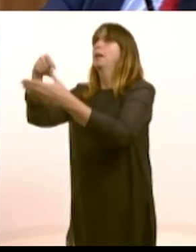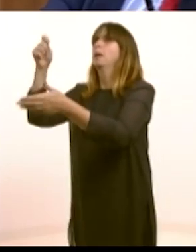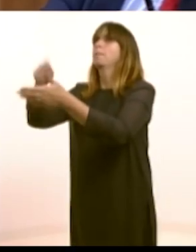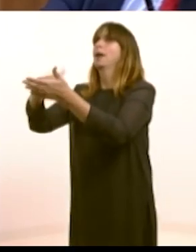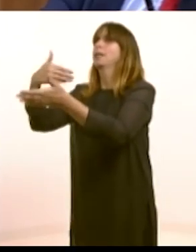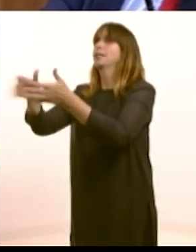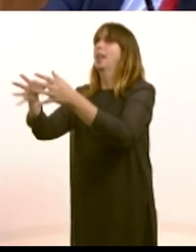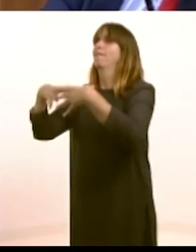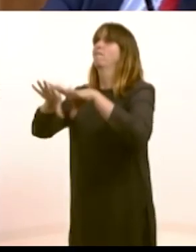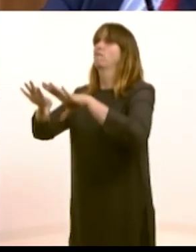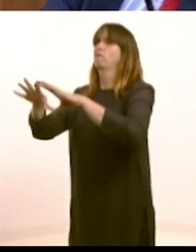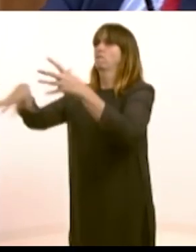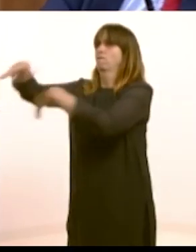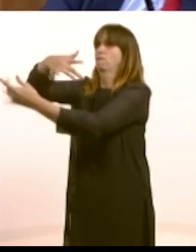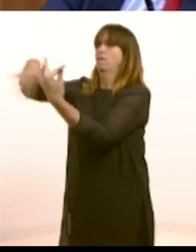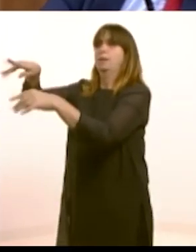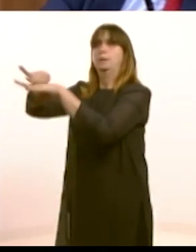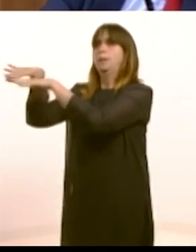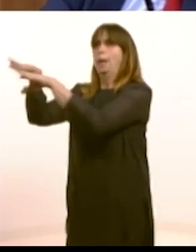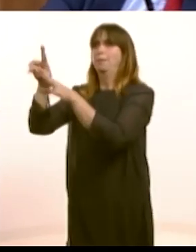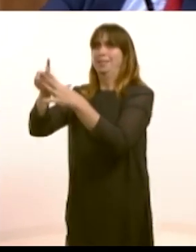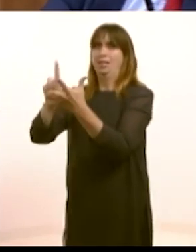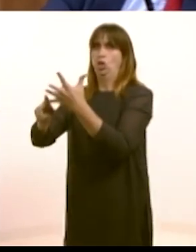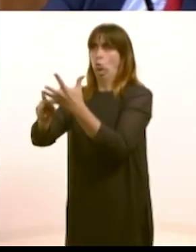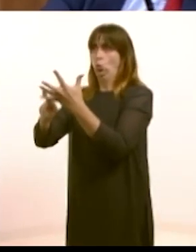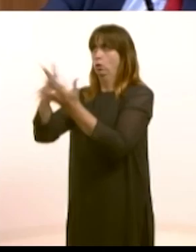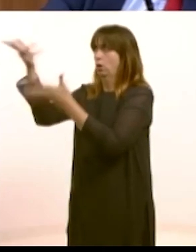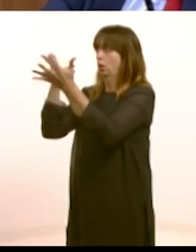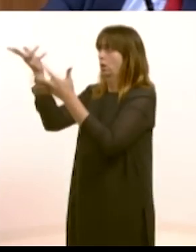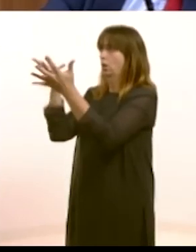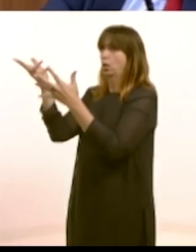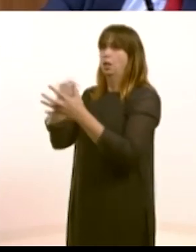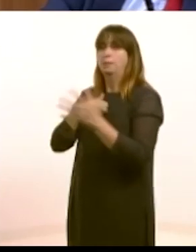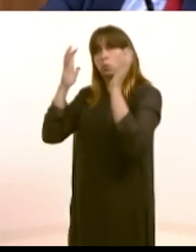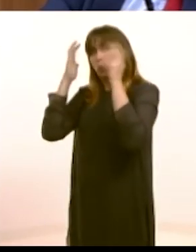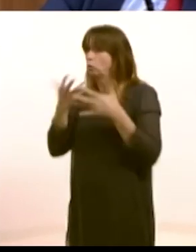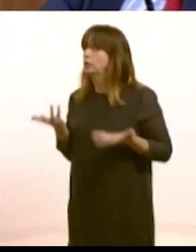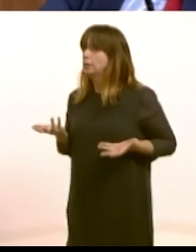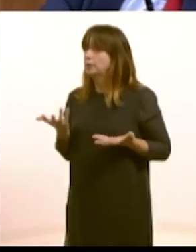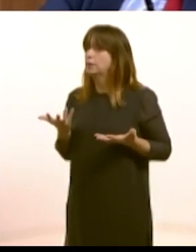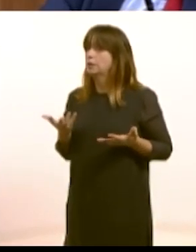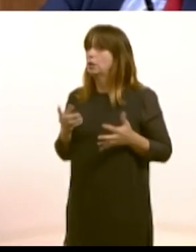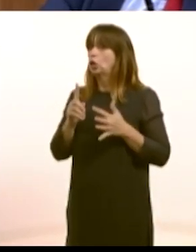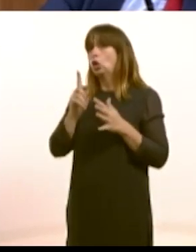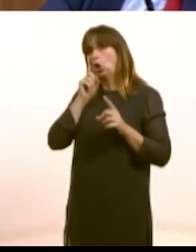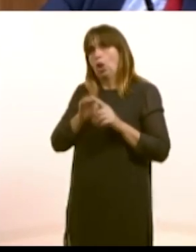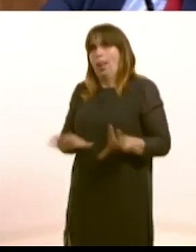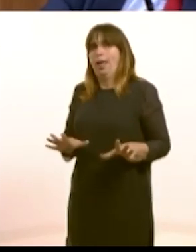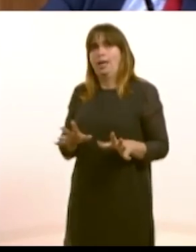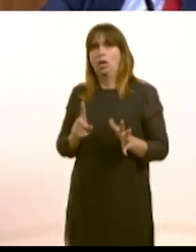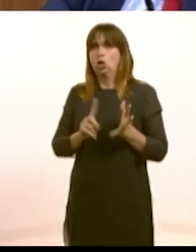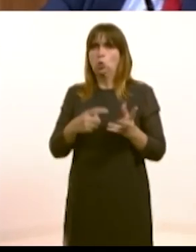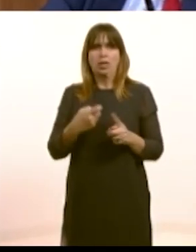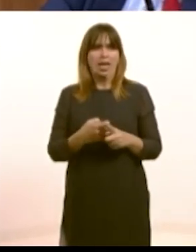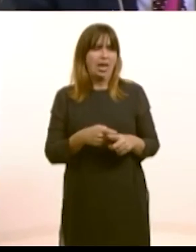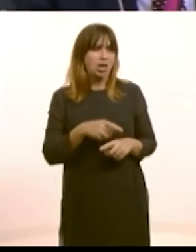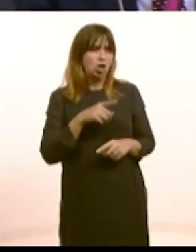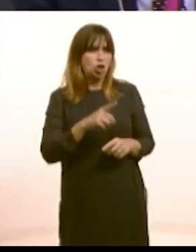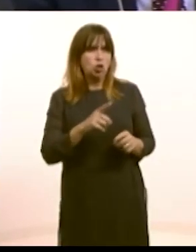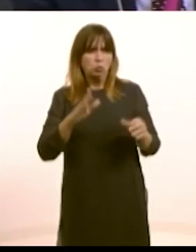progress on anything else. I'm certainly concerned that the UK is now seen as not wanting to